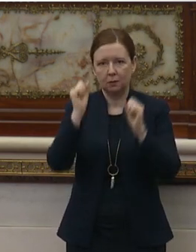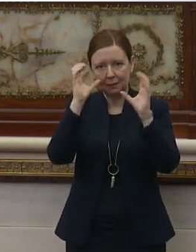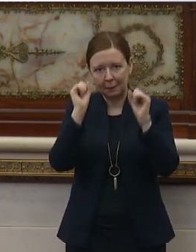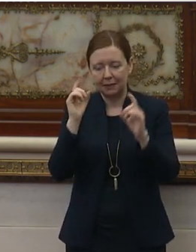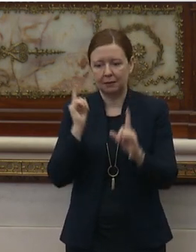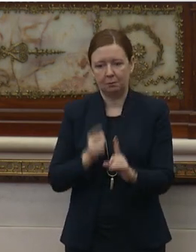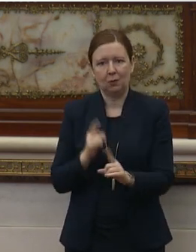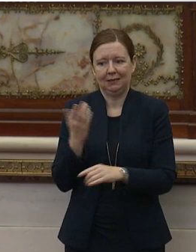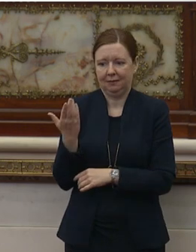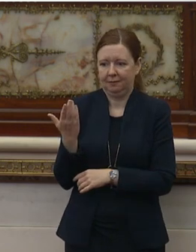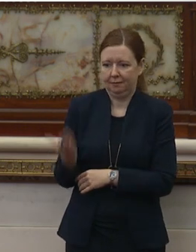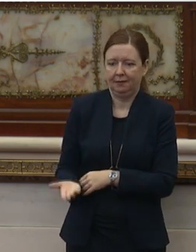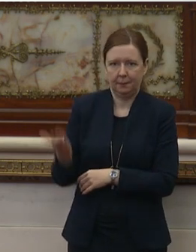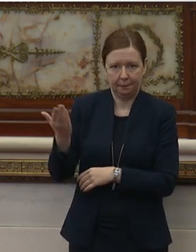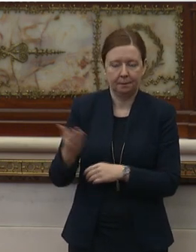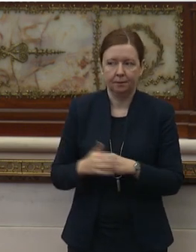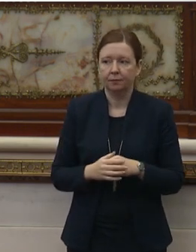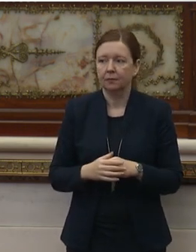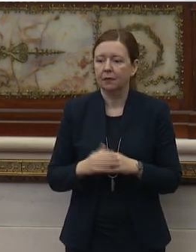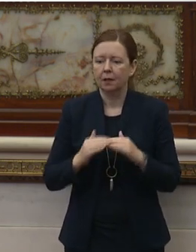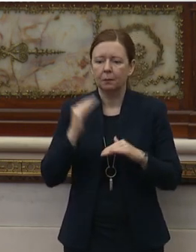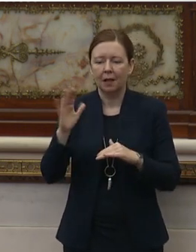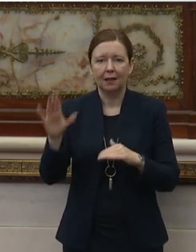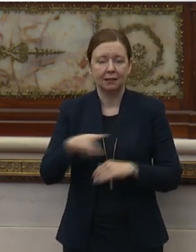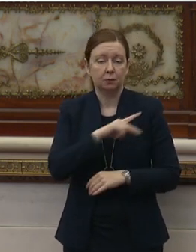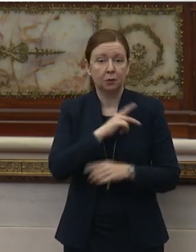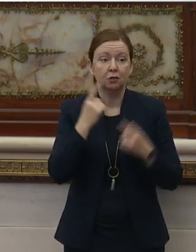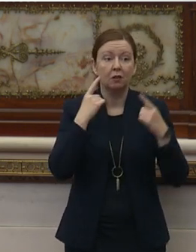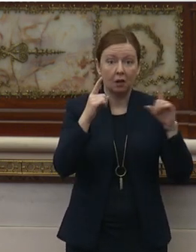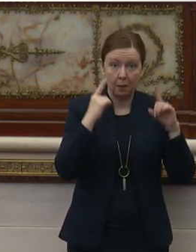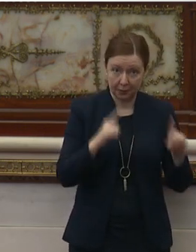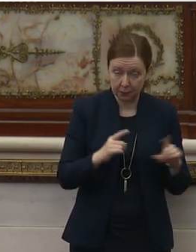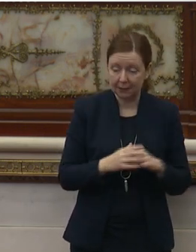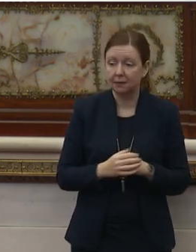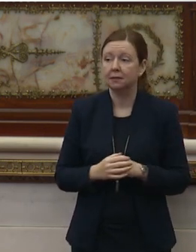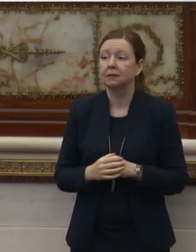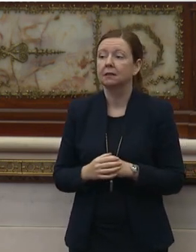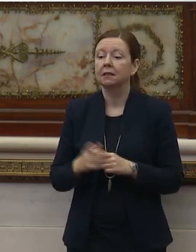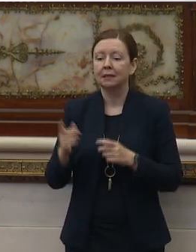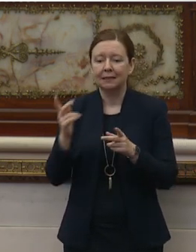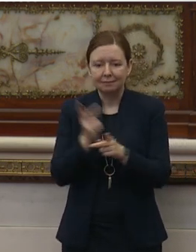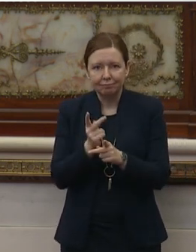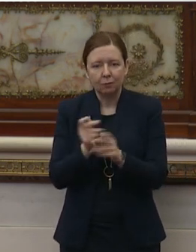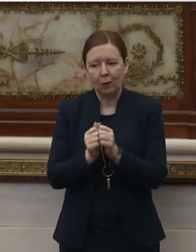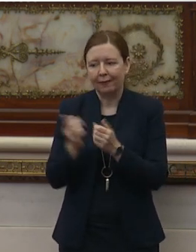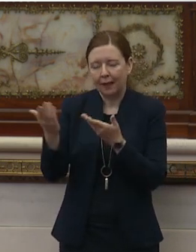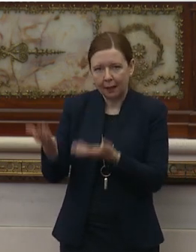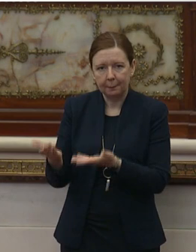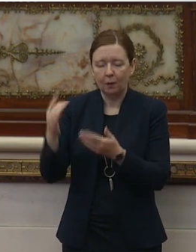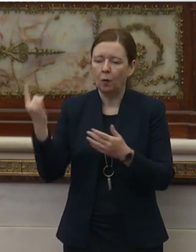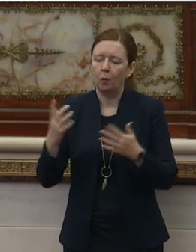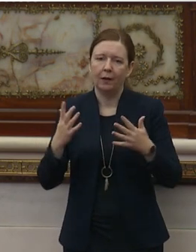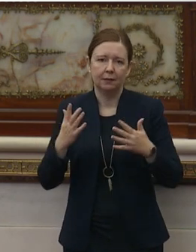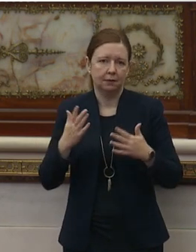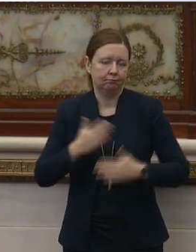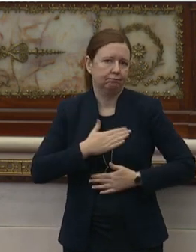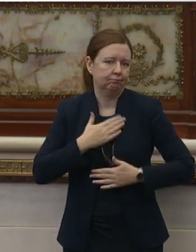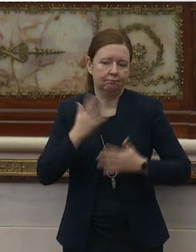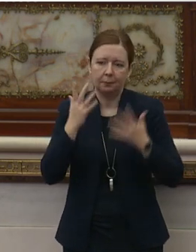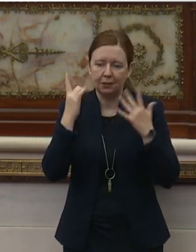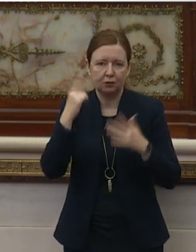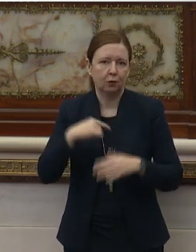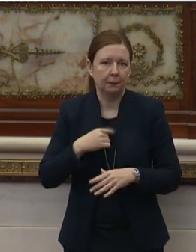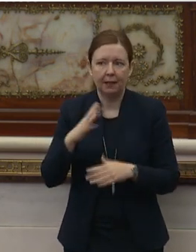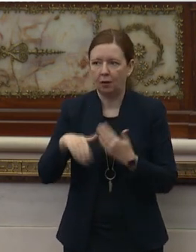parts of Commissioner Perry is beyond his personal accomplishments, dealing with the commissioner was always a pleasure for me and I believe all